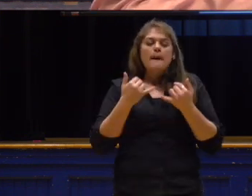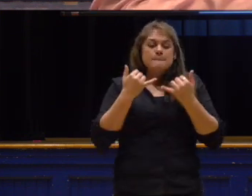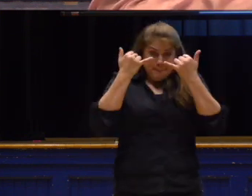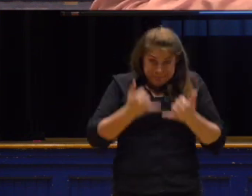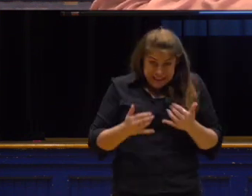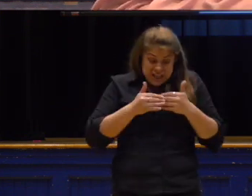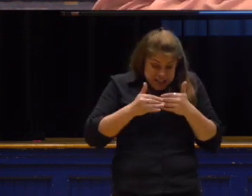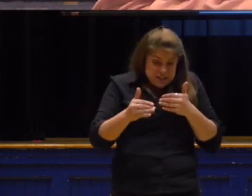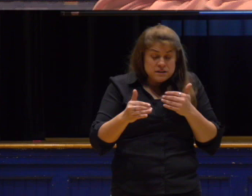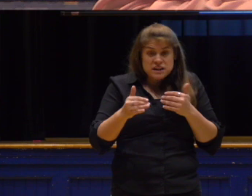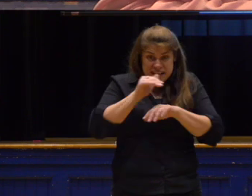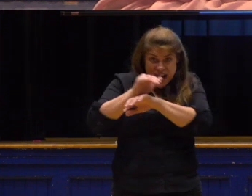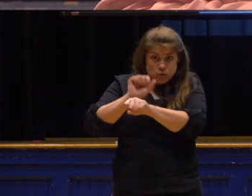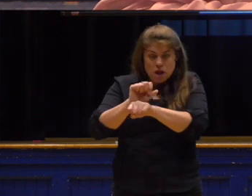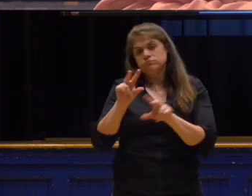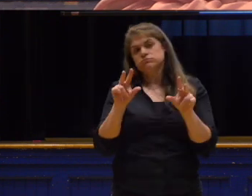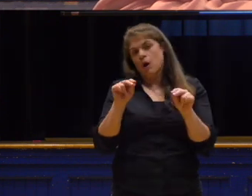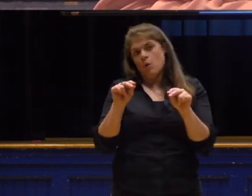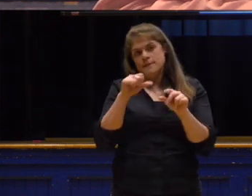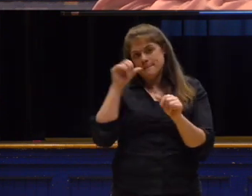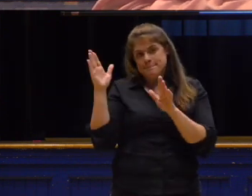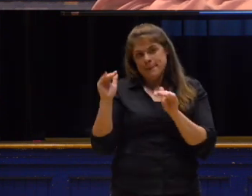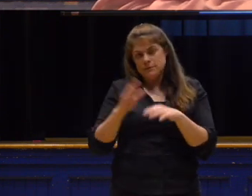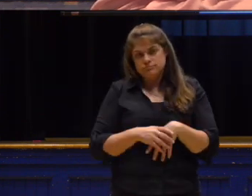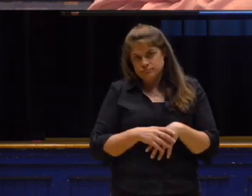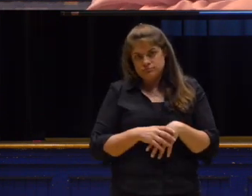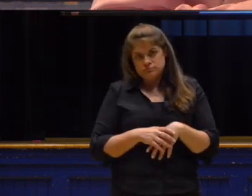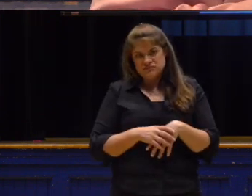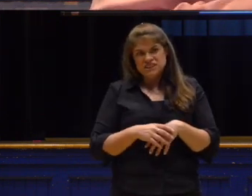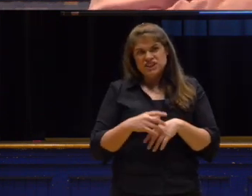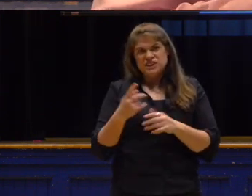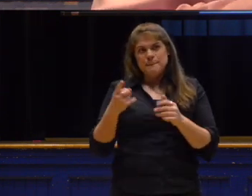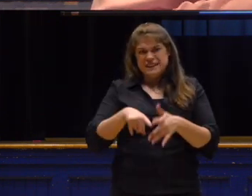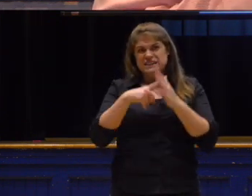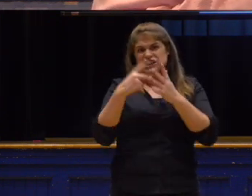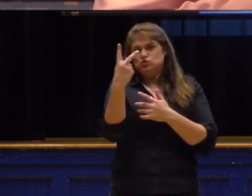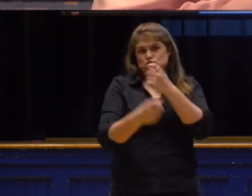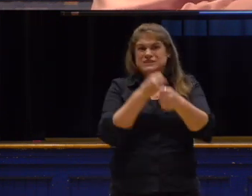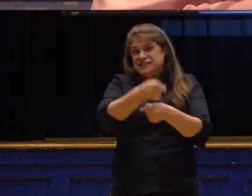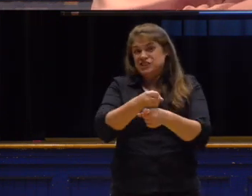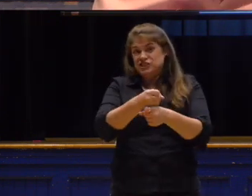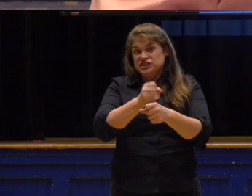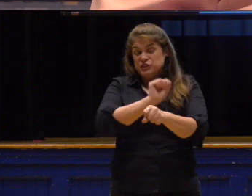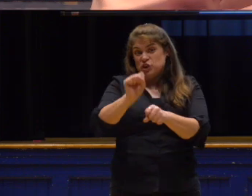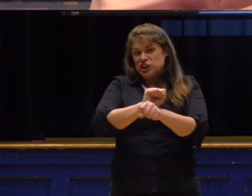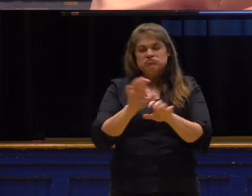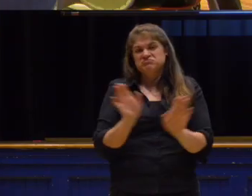the immediate future, I would say no, I don't anticipate any night work, at least in the first two years of the